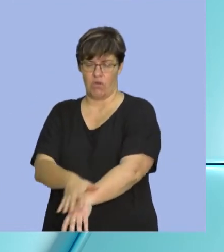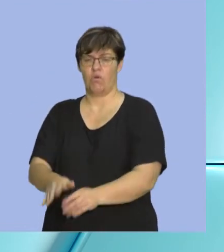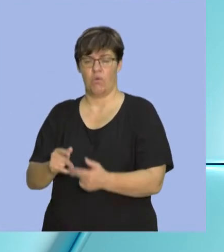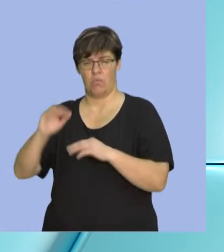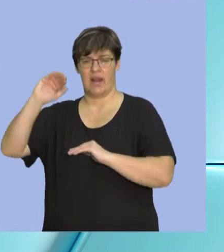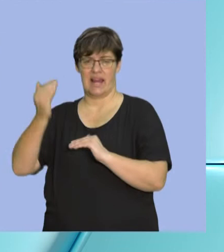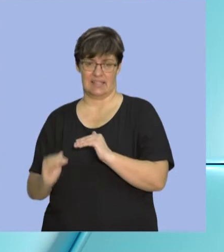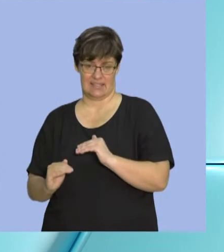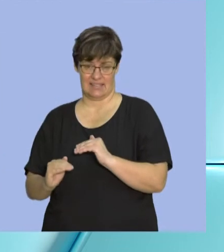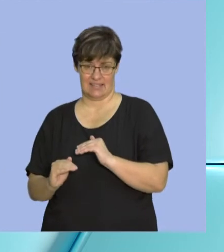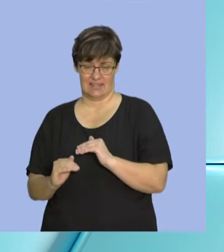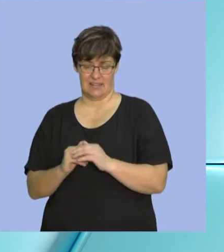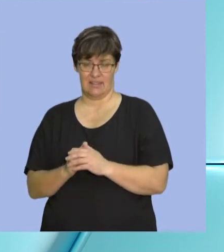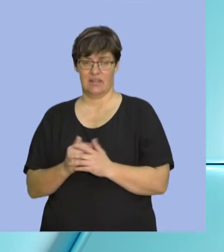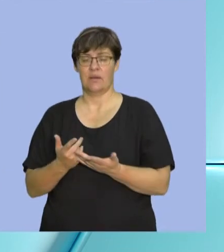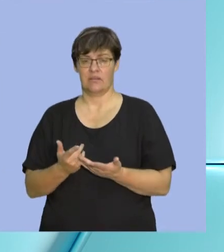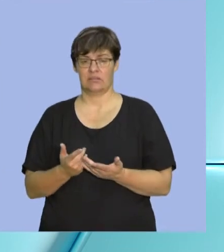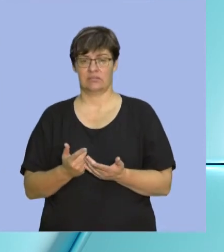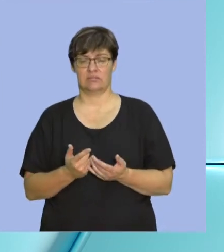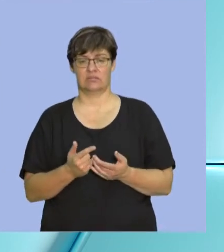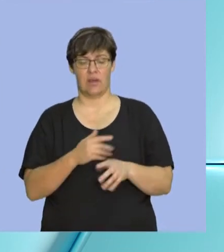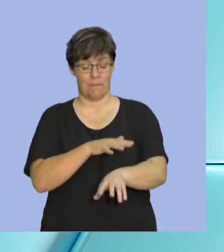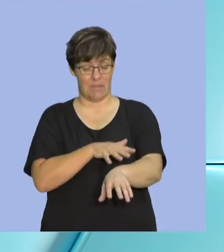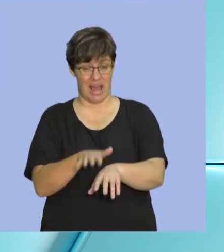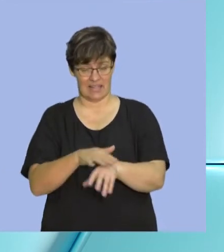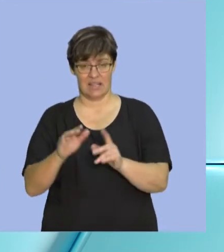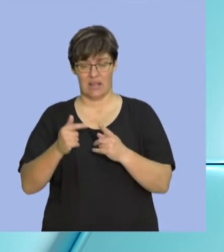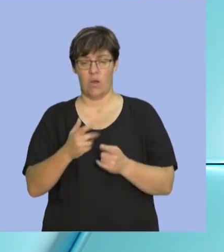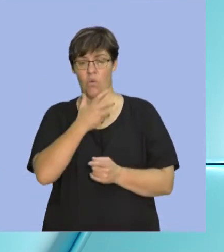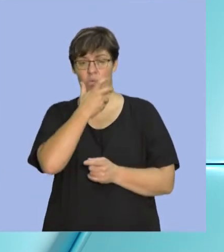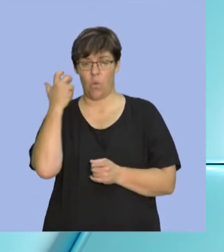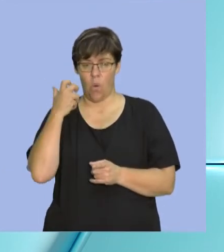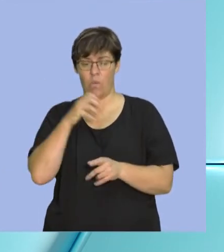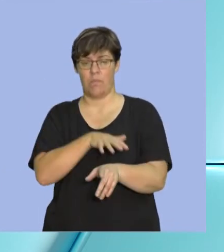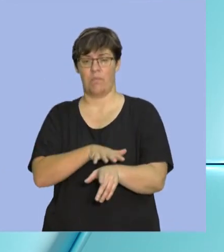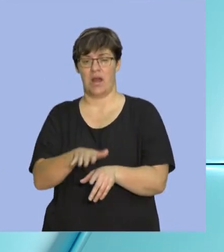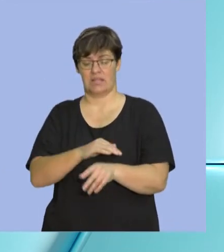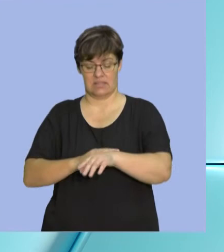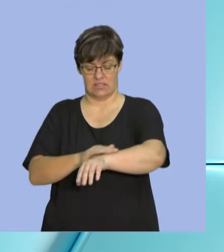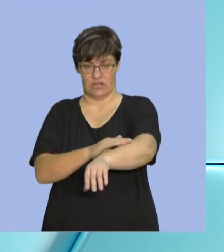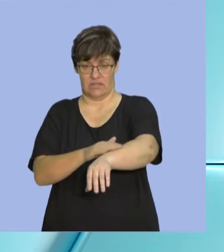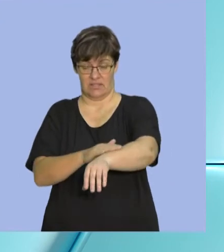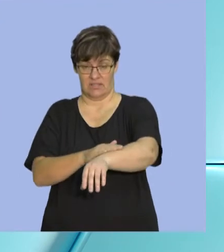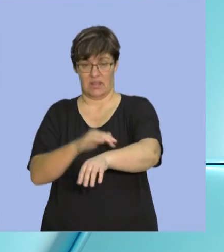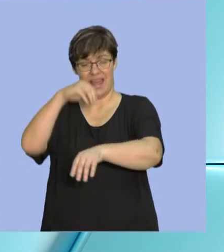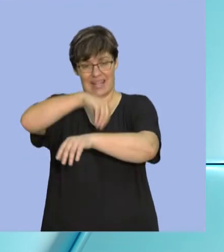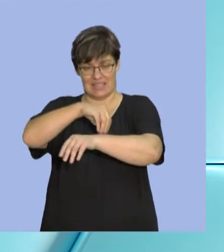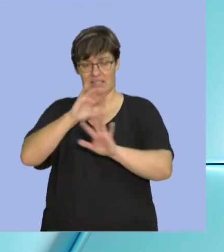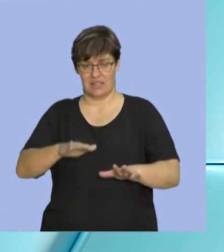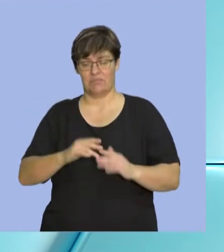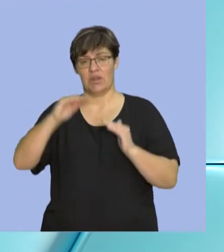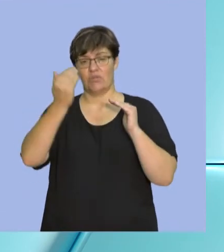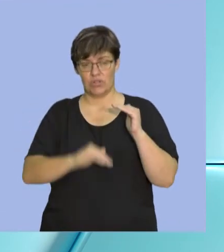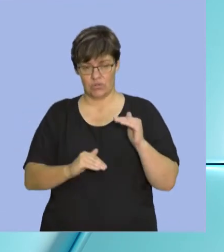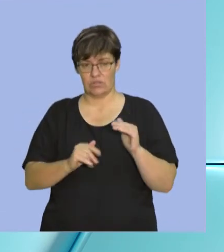that means there's less blood, warm blood, towards the surface, and hence reduce heat loss to the